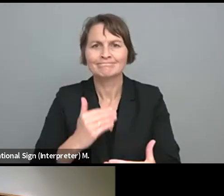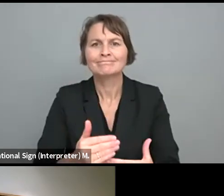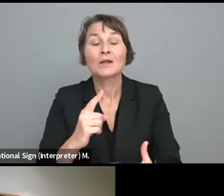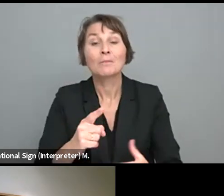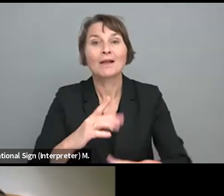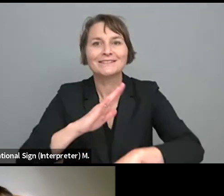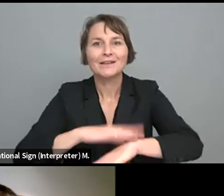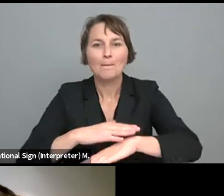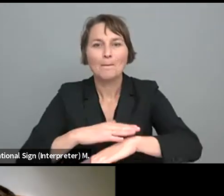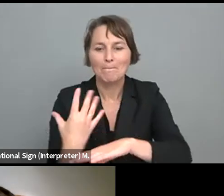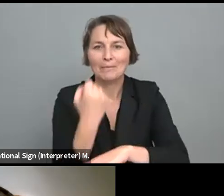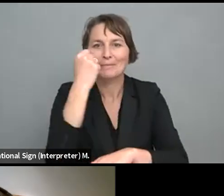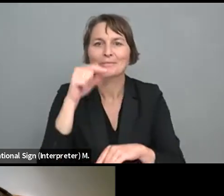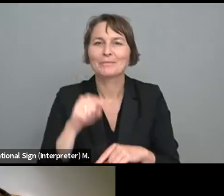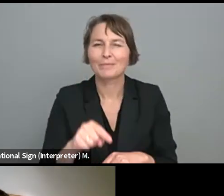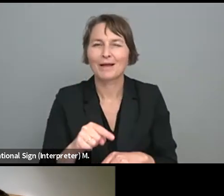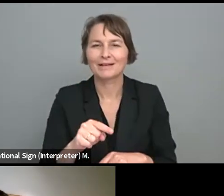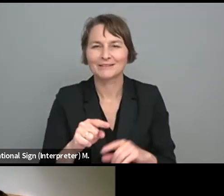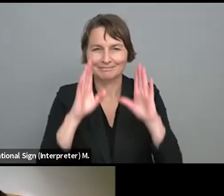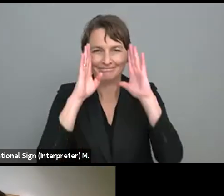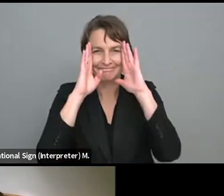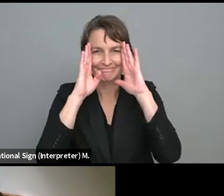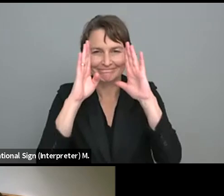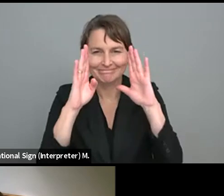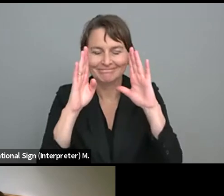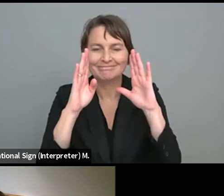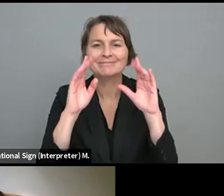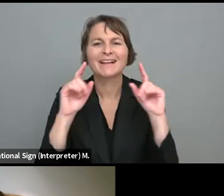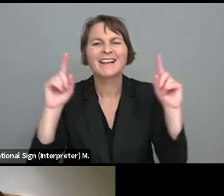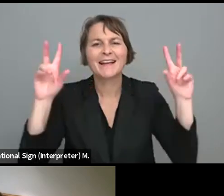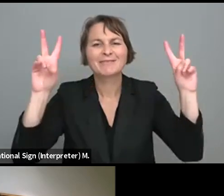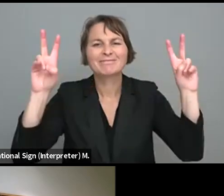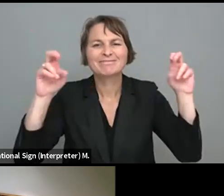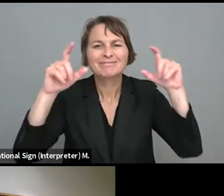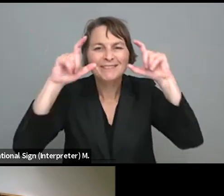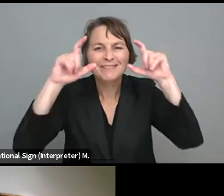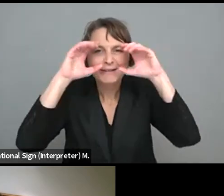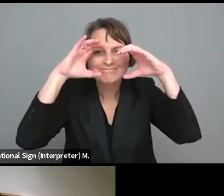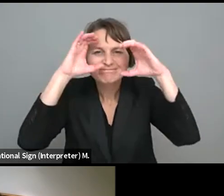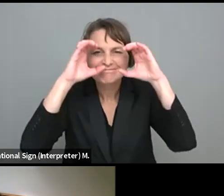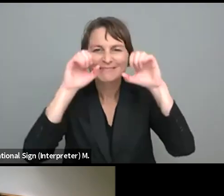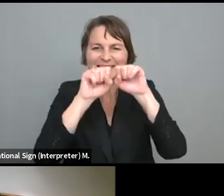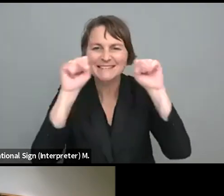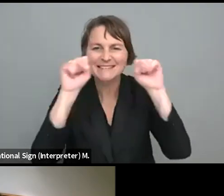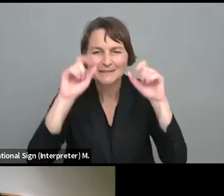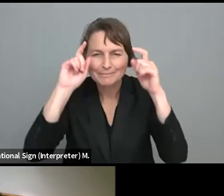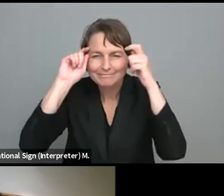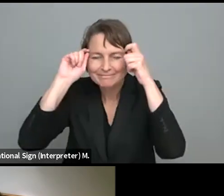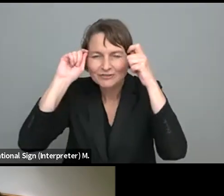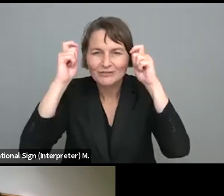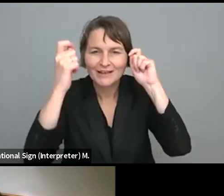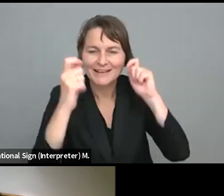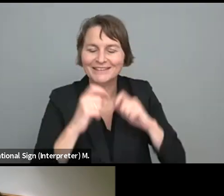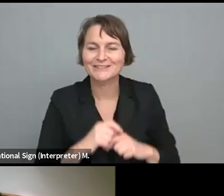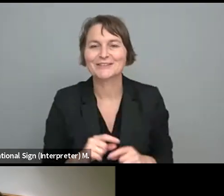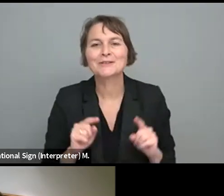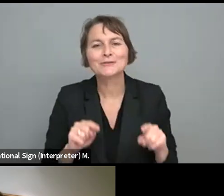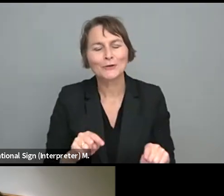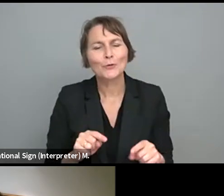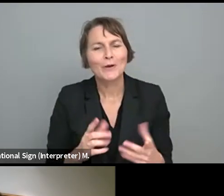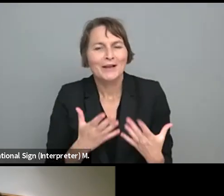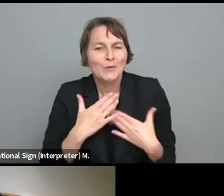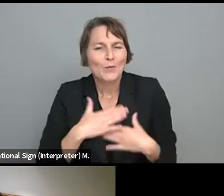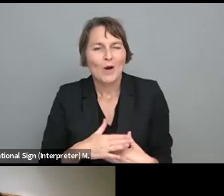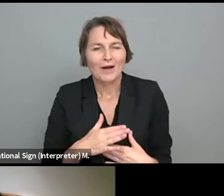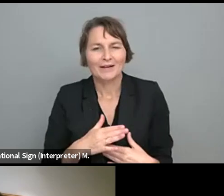lens. That's a beautiful way of capturing almost the stickiness that leads us to change. I do want to bring in a question that